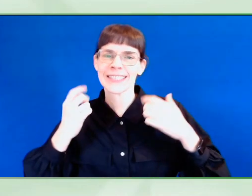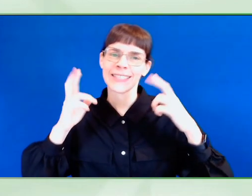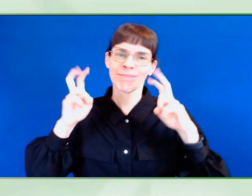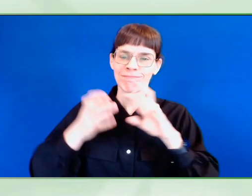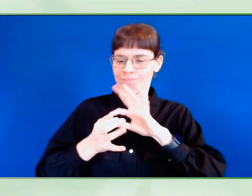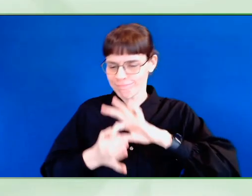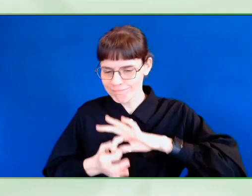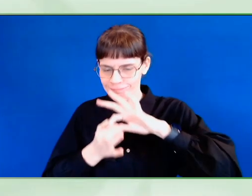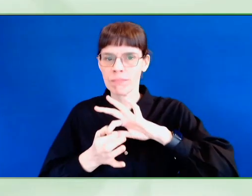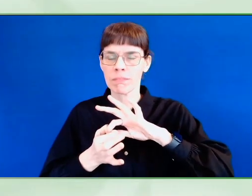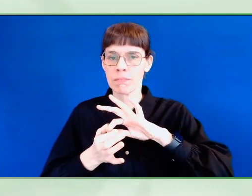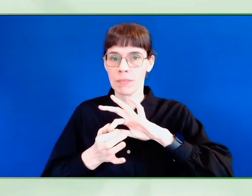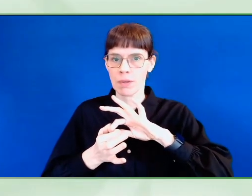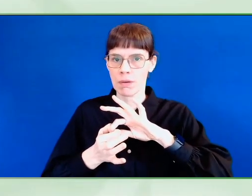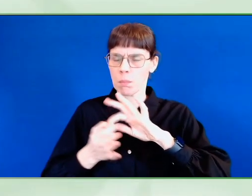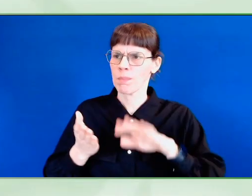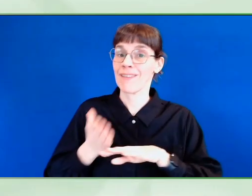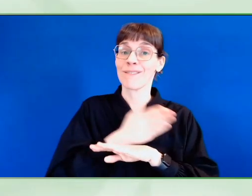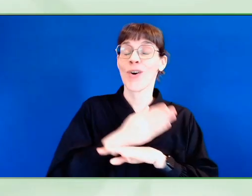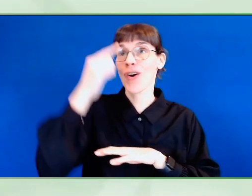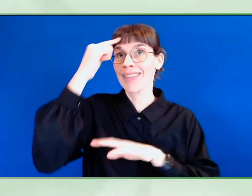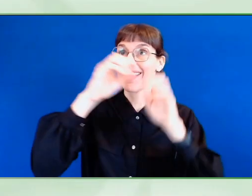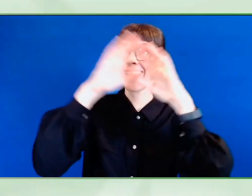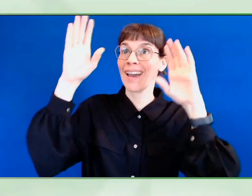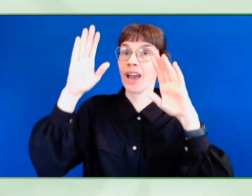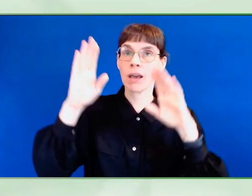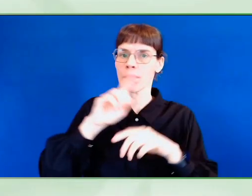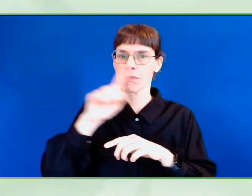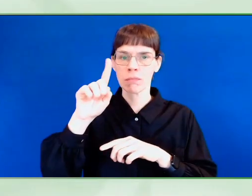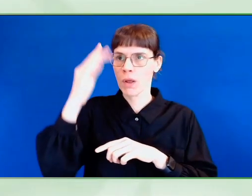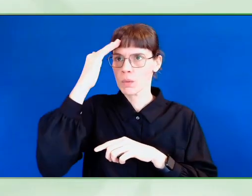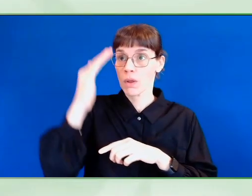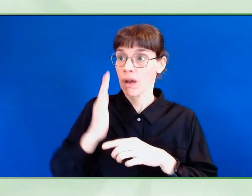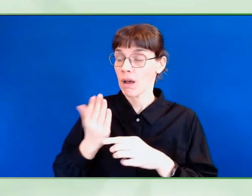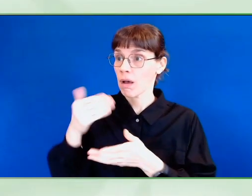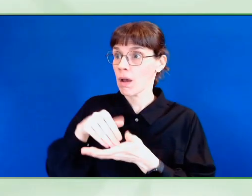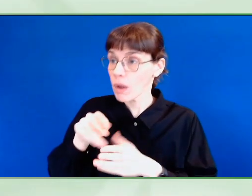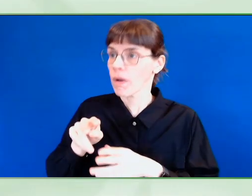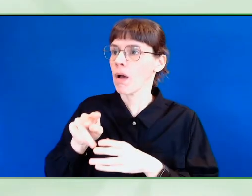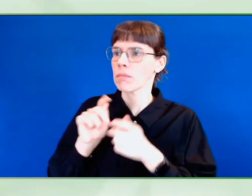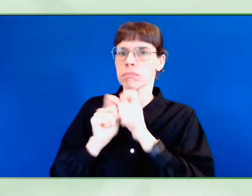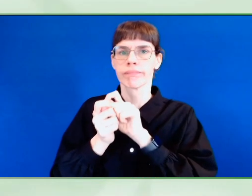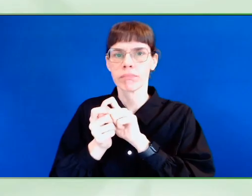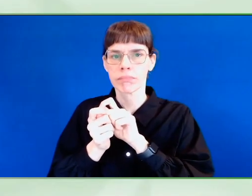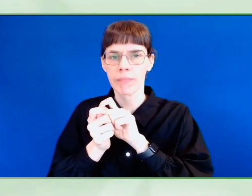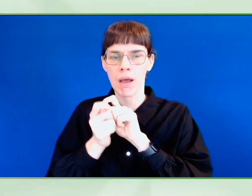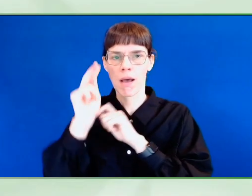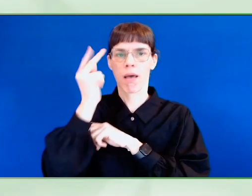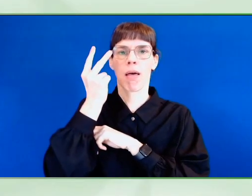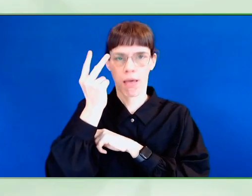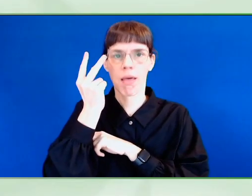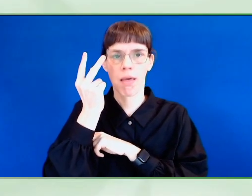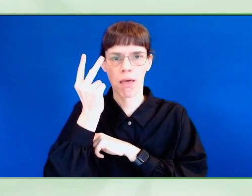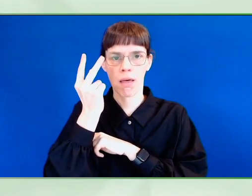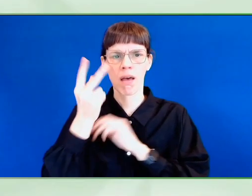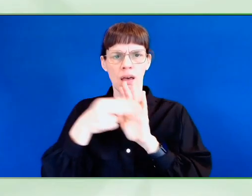didn't know that you had. And in the second that you are aware of it, it is also changed. That assumption is shattered because right in front